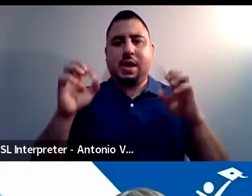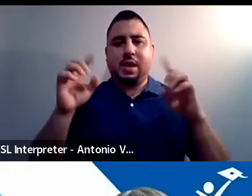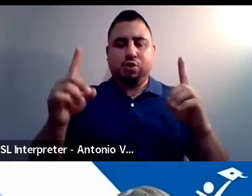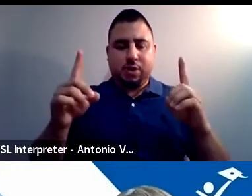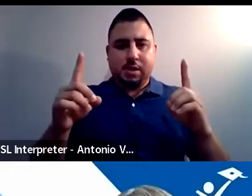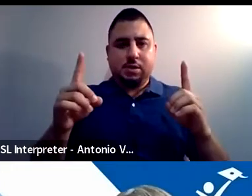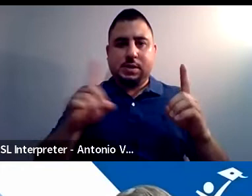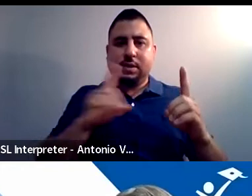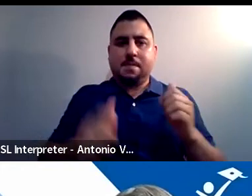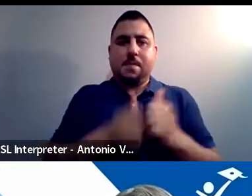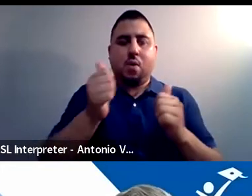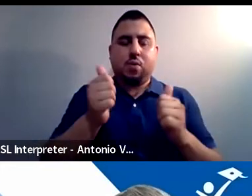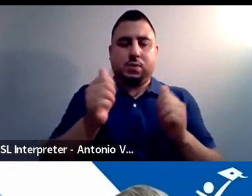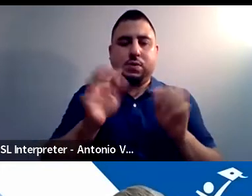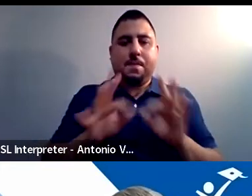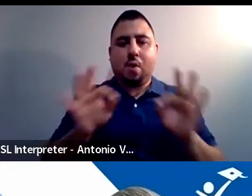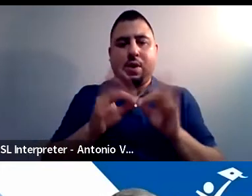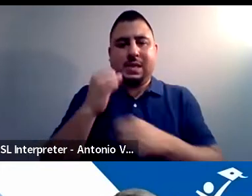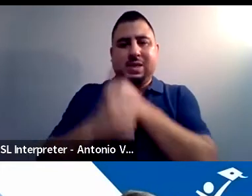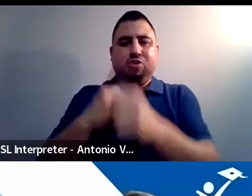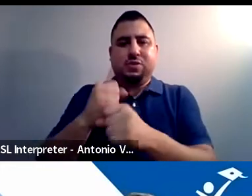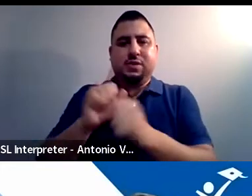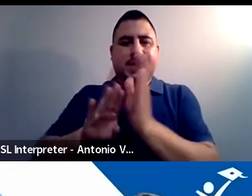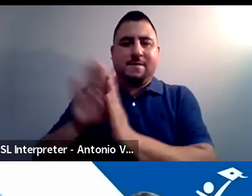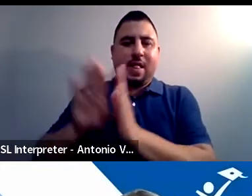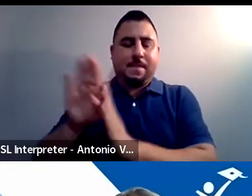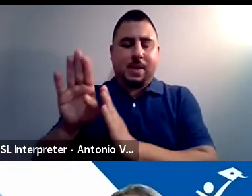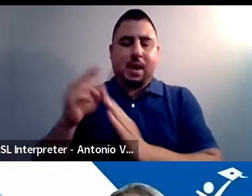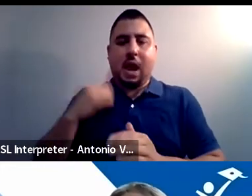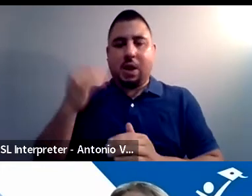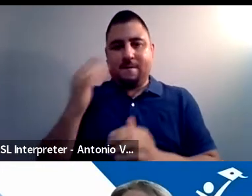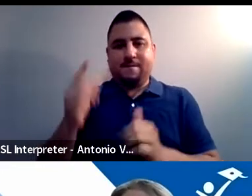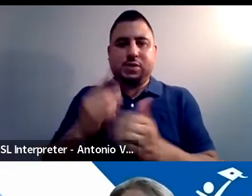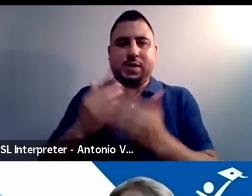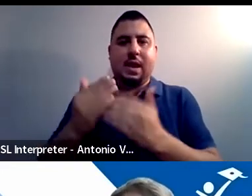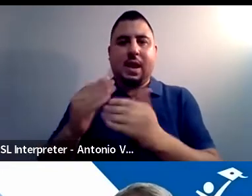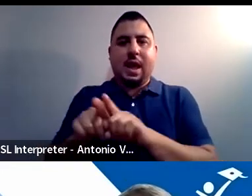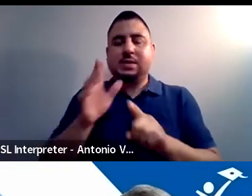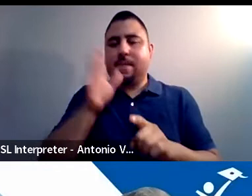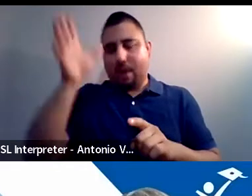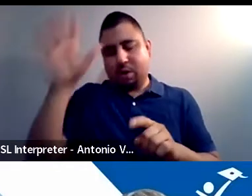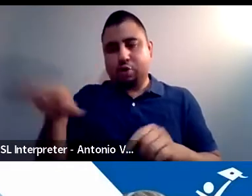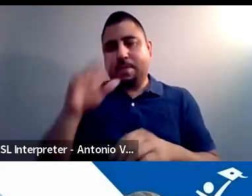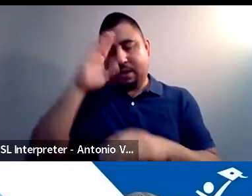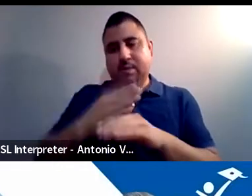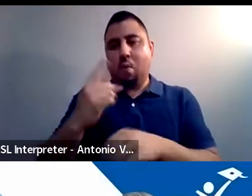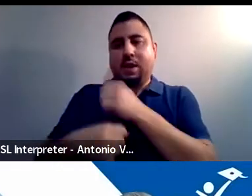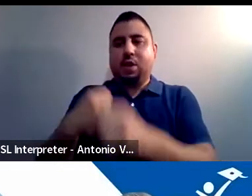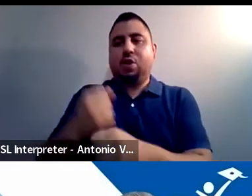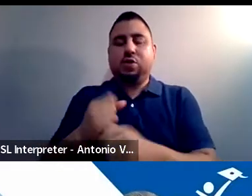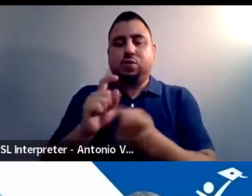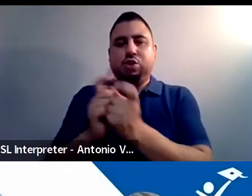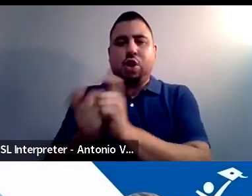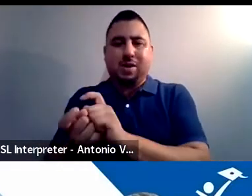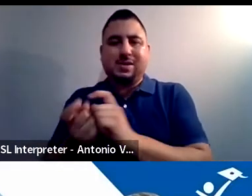education are the most important years in development. I know this firsthand as a parent. It took my son 1 year to adjust after